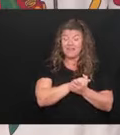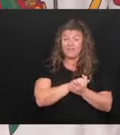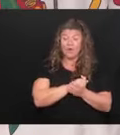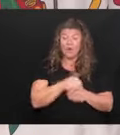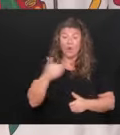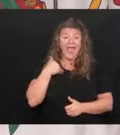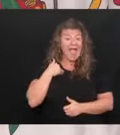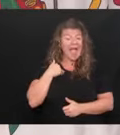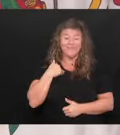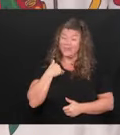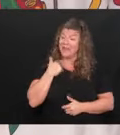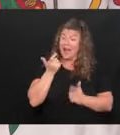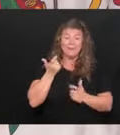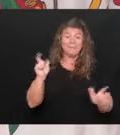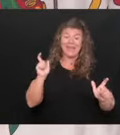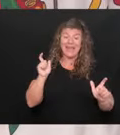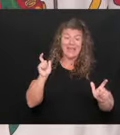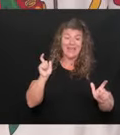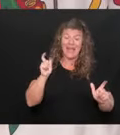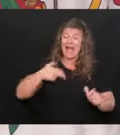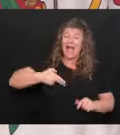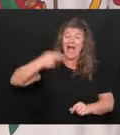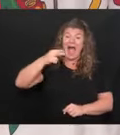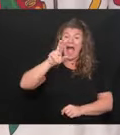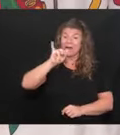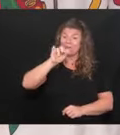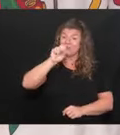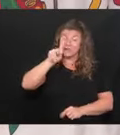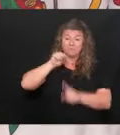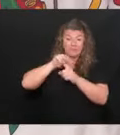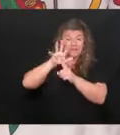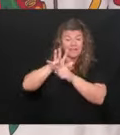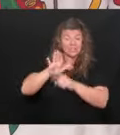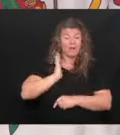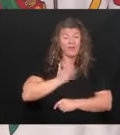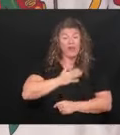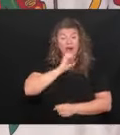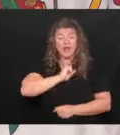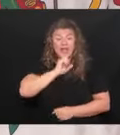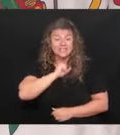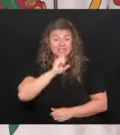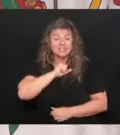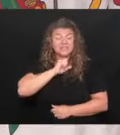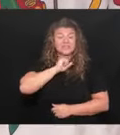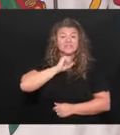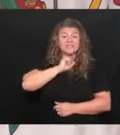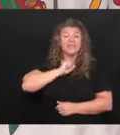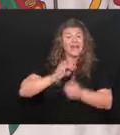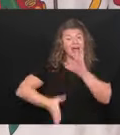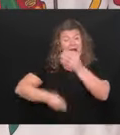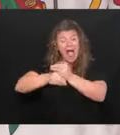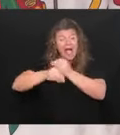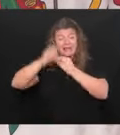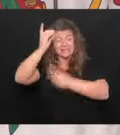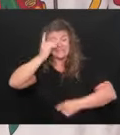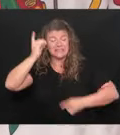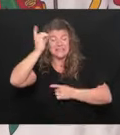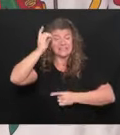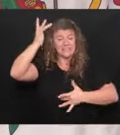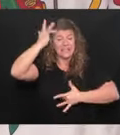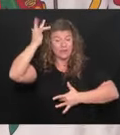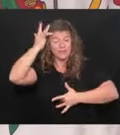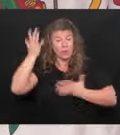vulnerable population in being as old as we are, and with all the illnesses that West Virginians